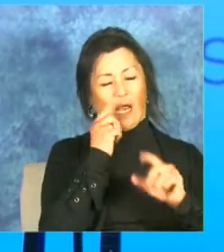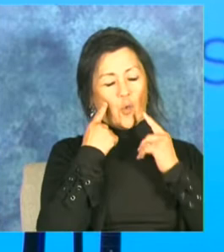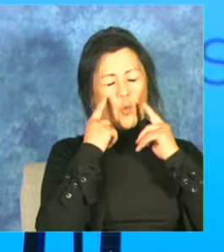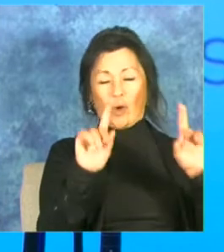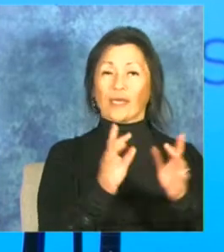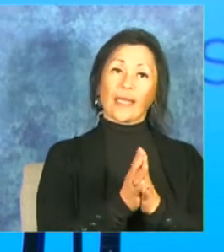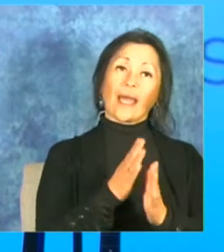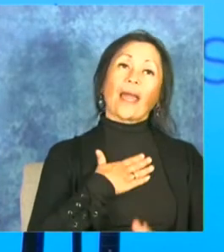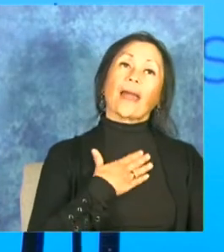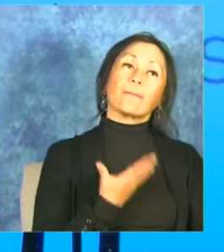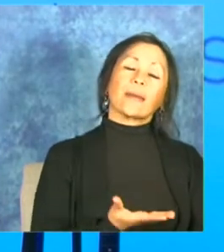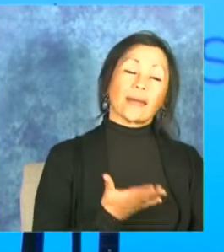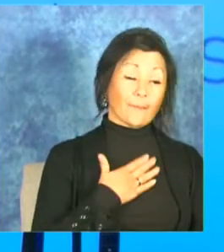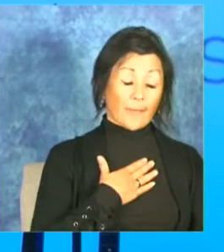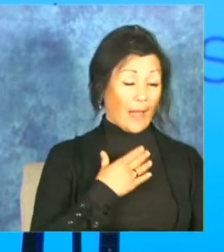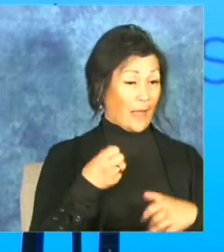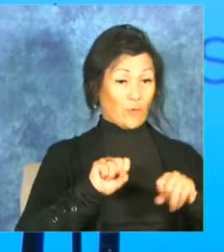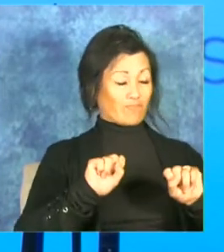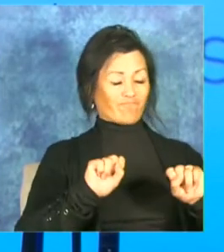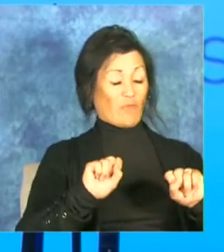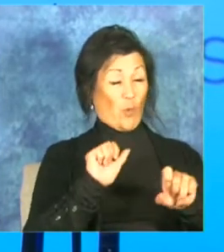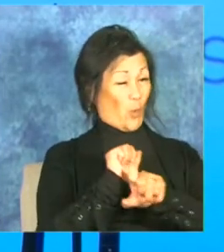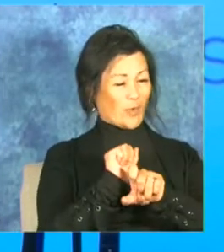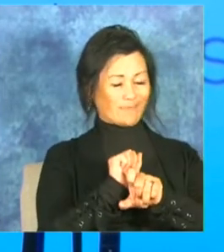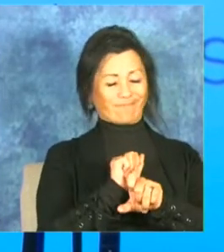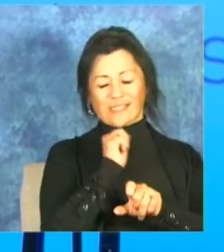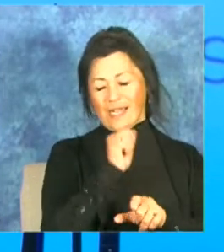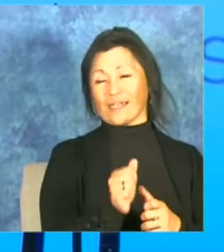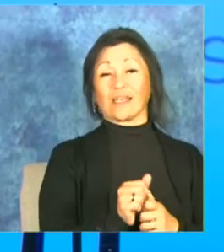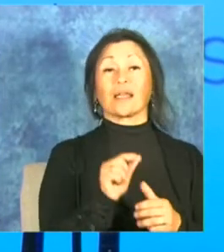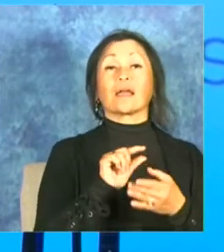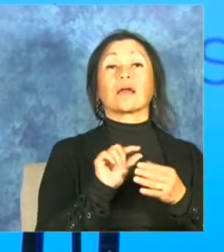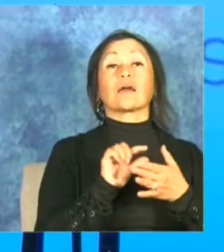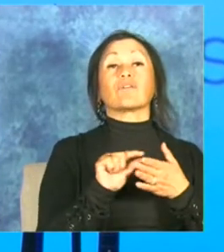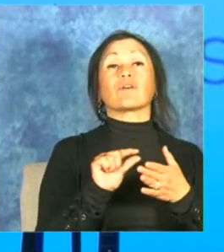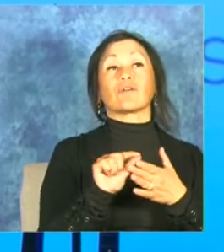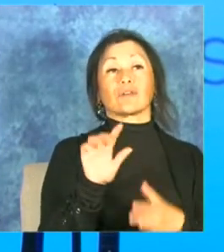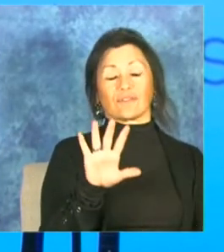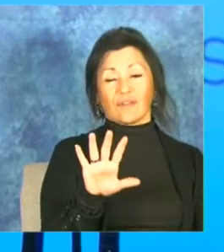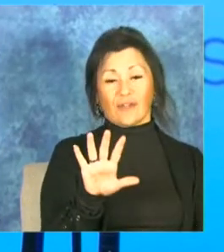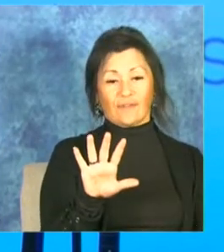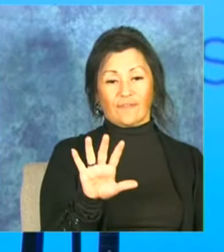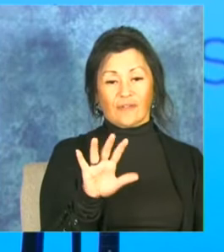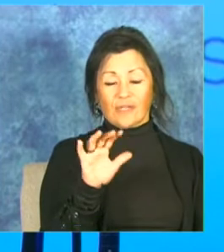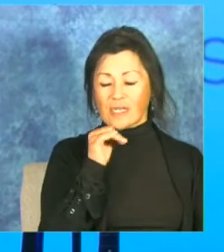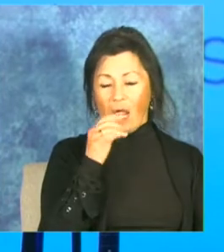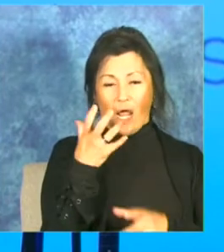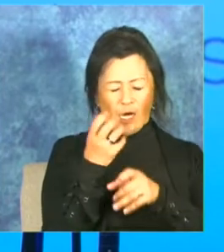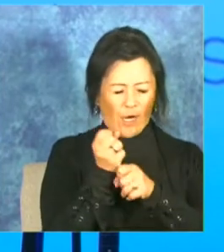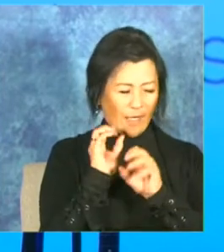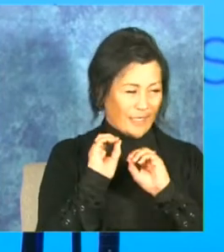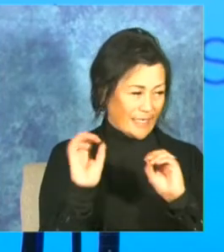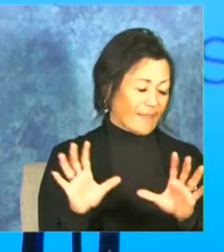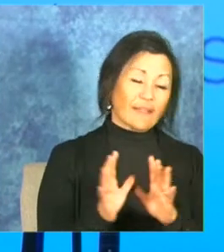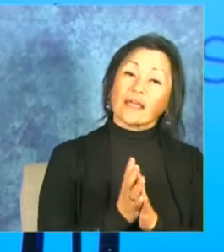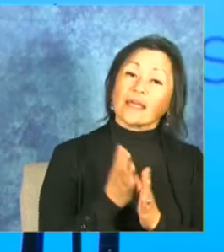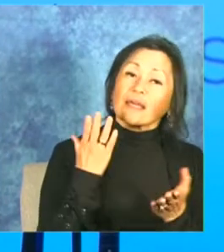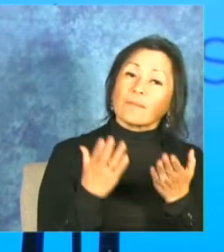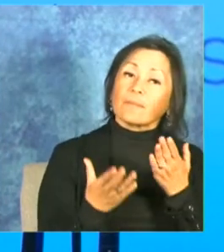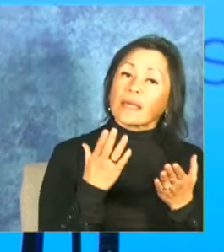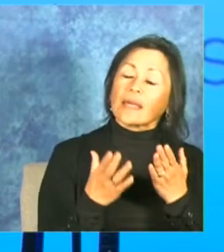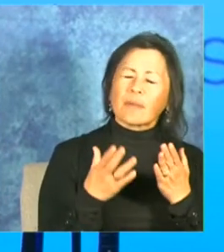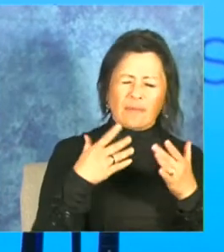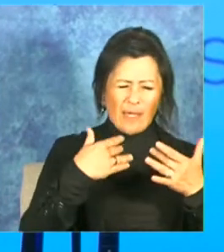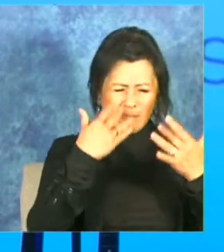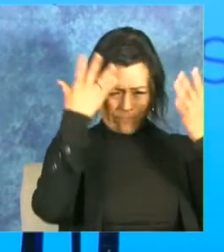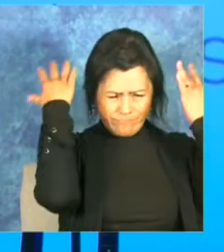You have to admit that my efforts aren't working. If you go back to verse 5 in our text, haven't caught anything. Now that might have gone right over